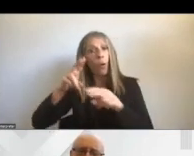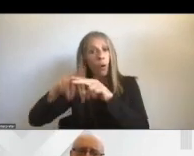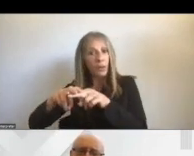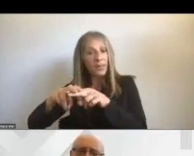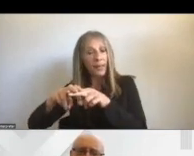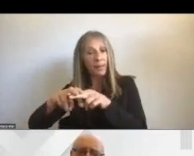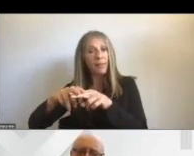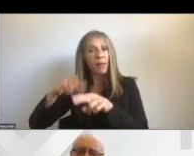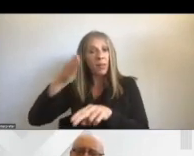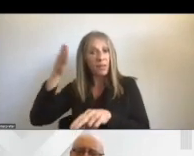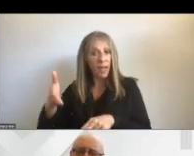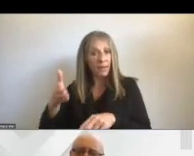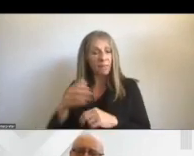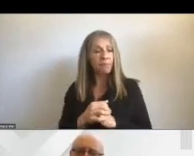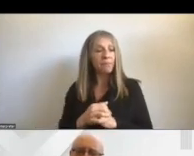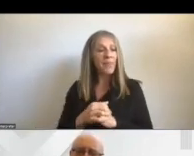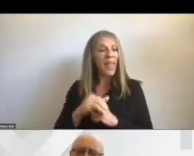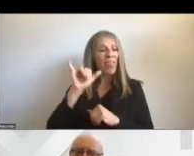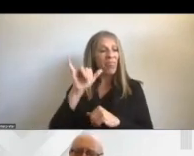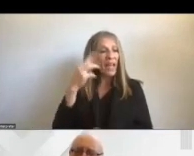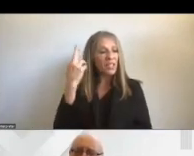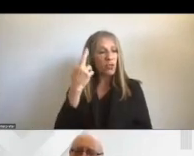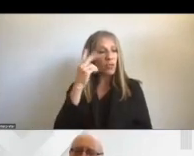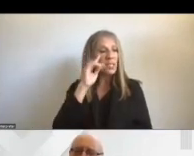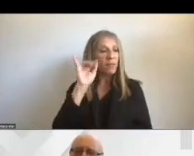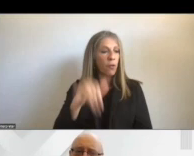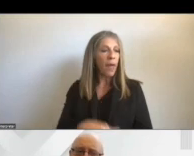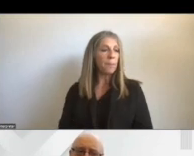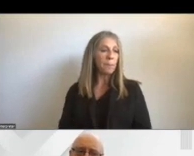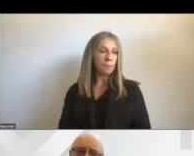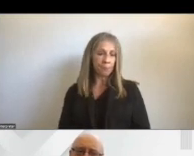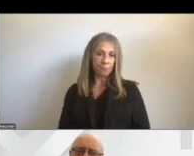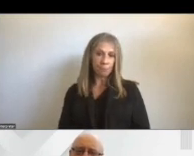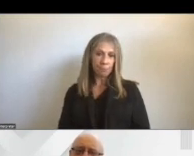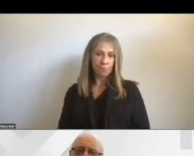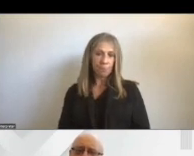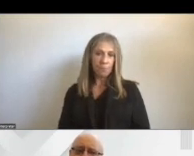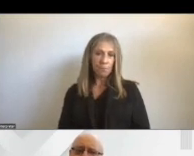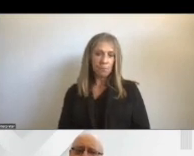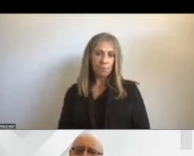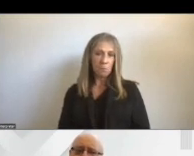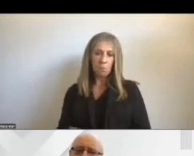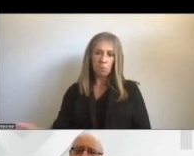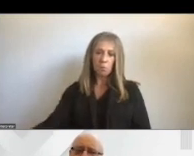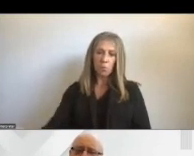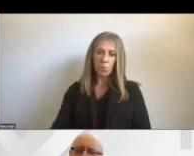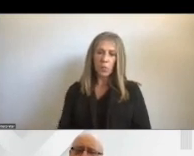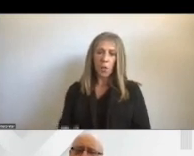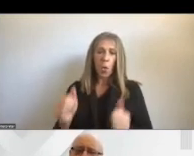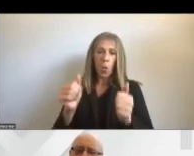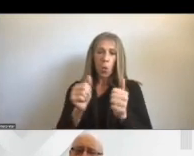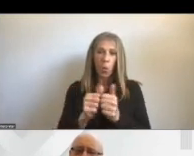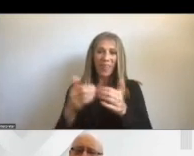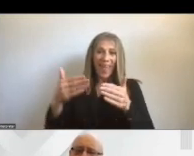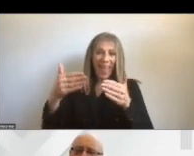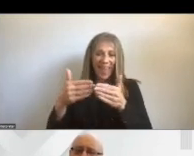at least 9 feet of sidewalk, essentially provided from the curb line to the right-of-way